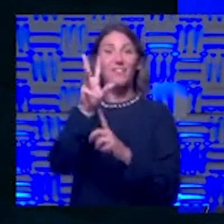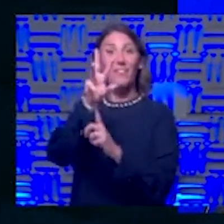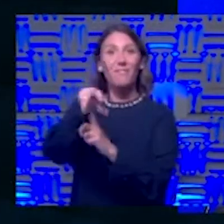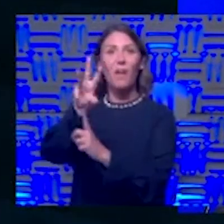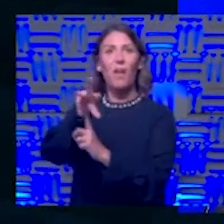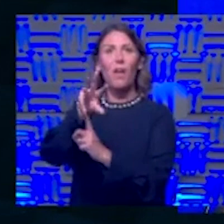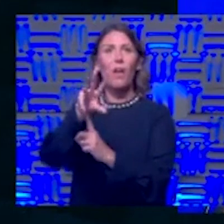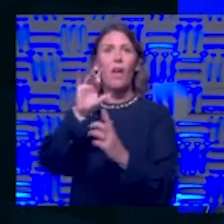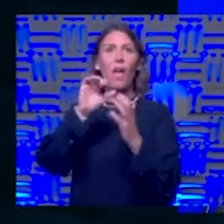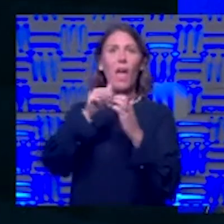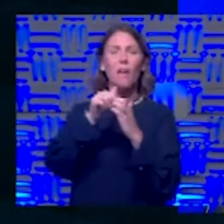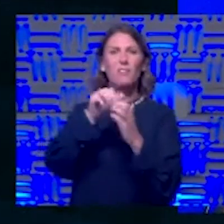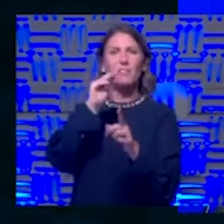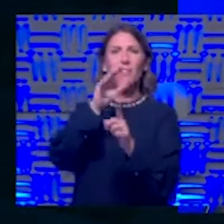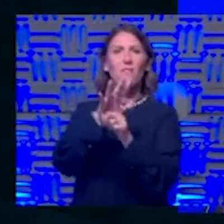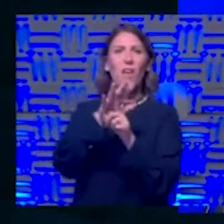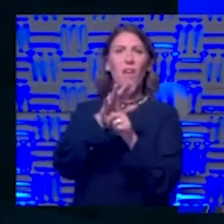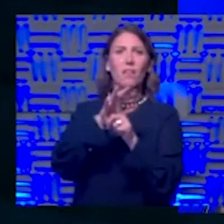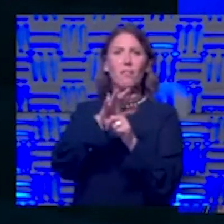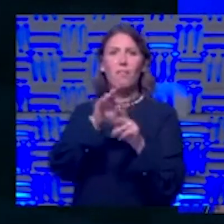affect the spread of the virus?